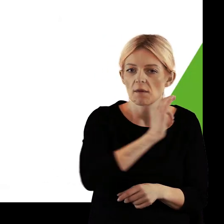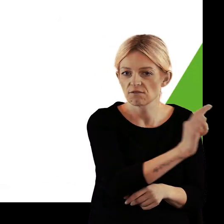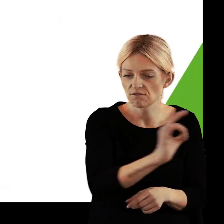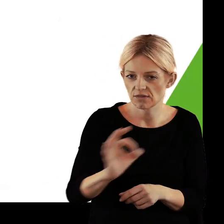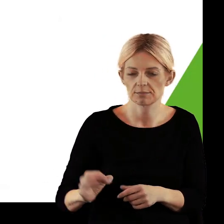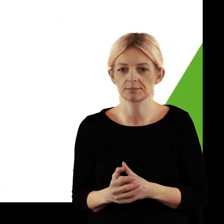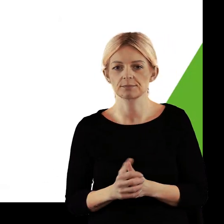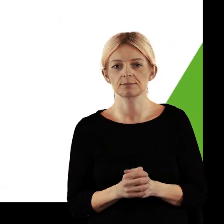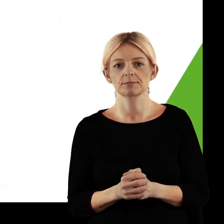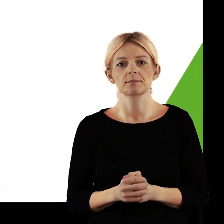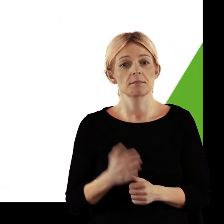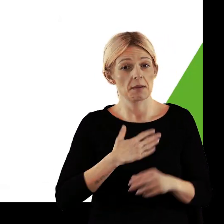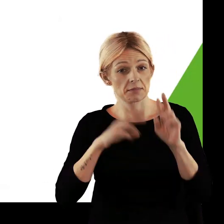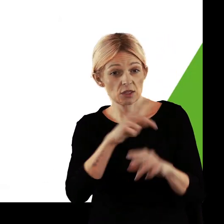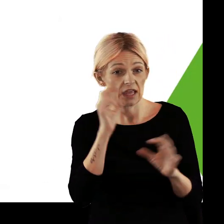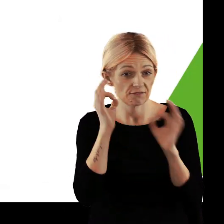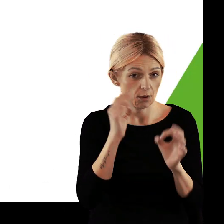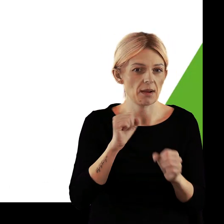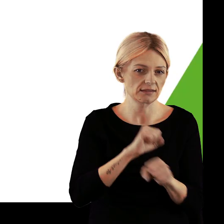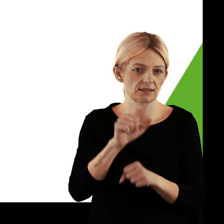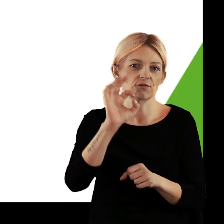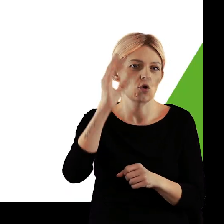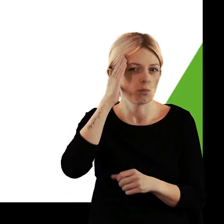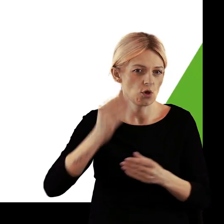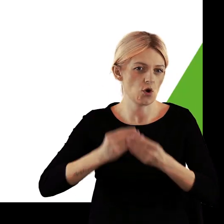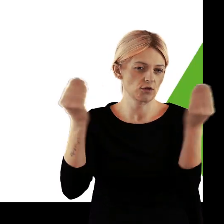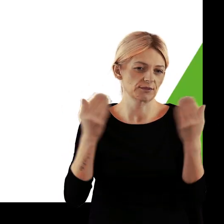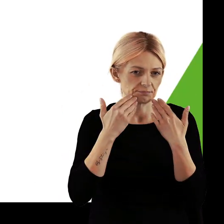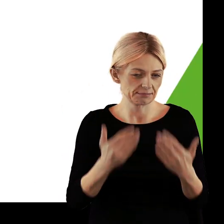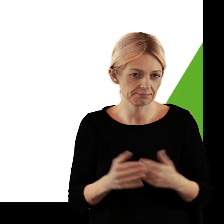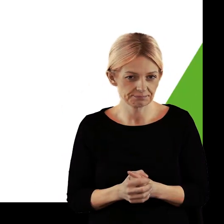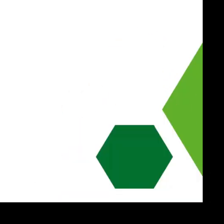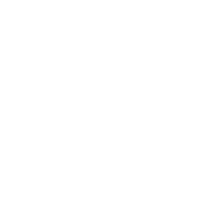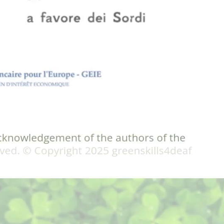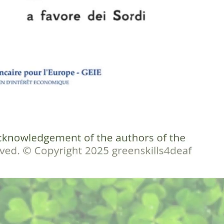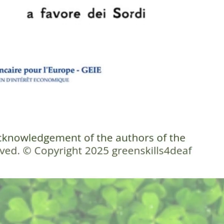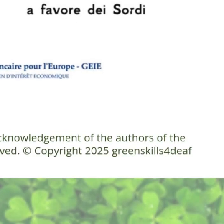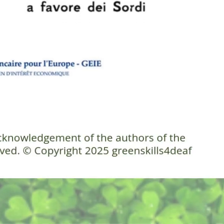has helped you to develop your skills. Thank you very much for your attention.